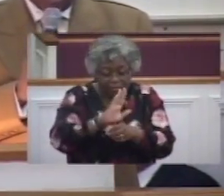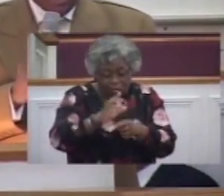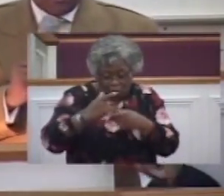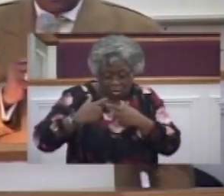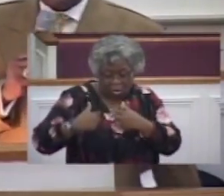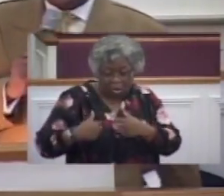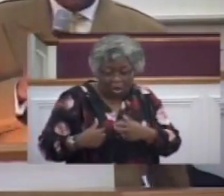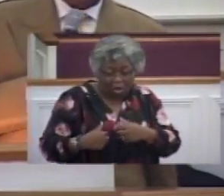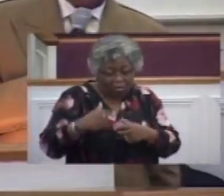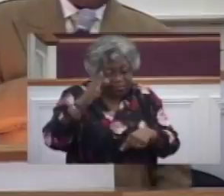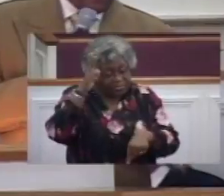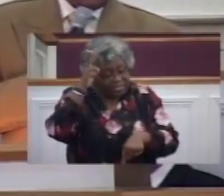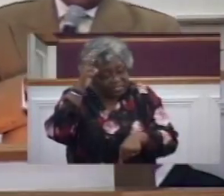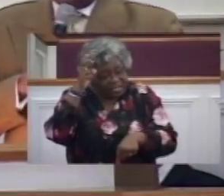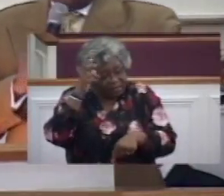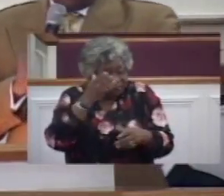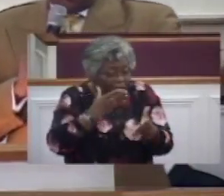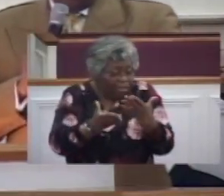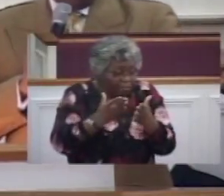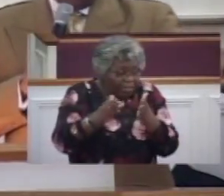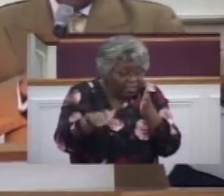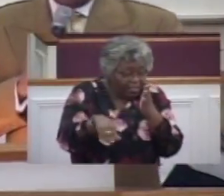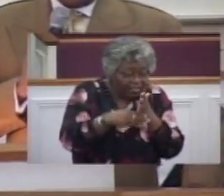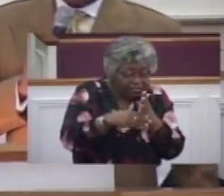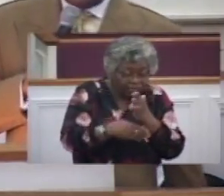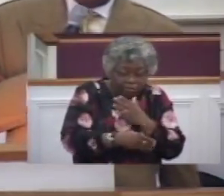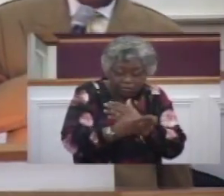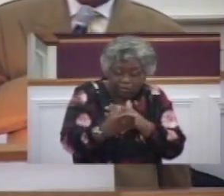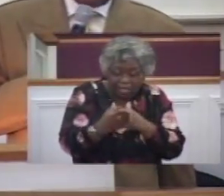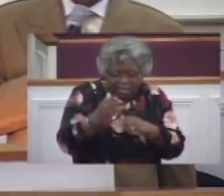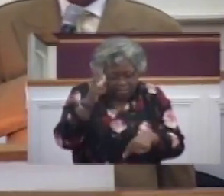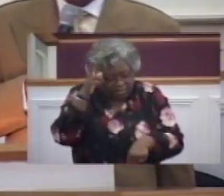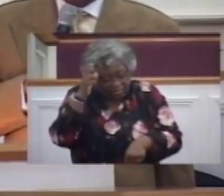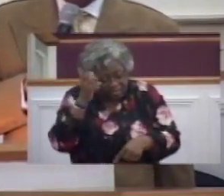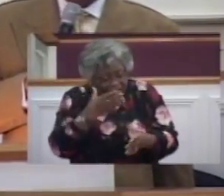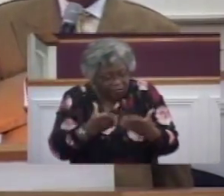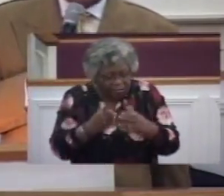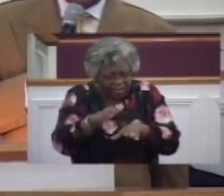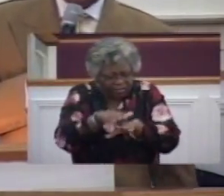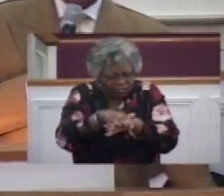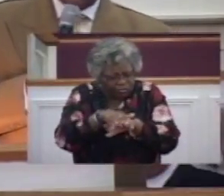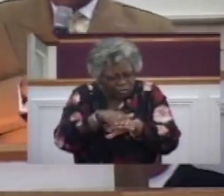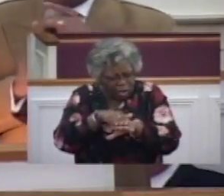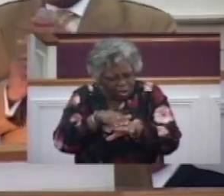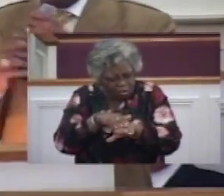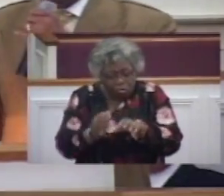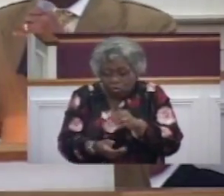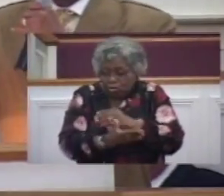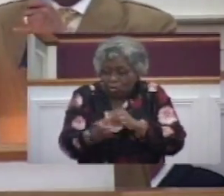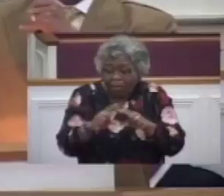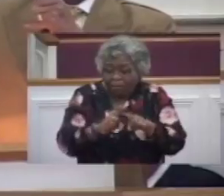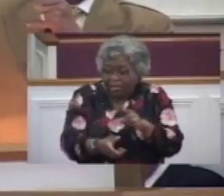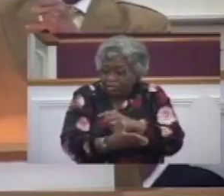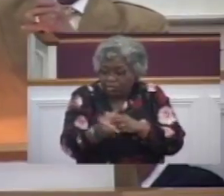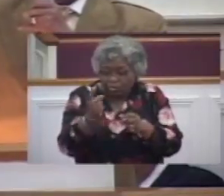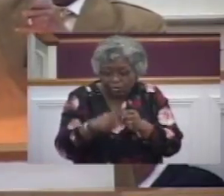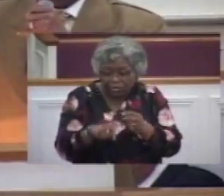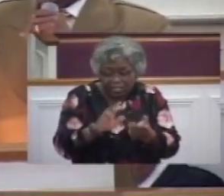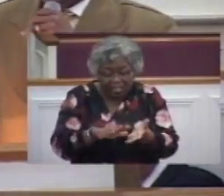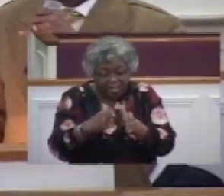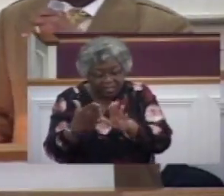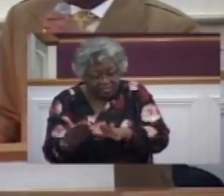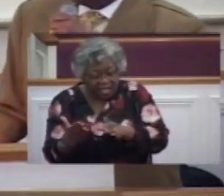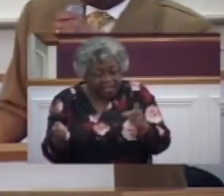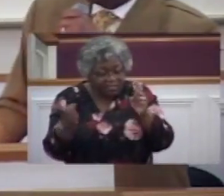heart, the devil might hinder you. The devil might slow you down. But you can't